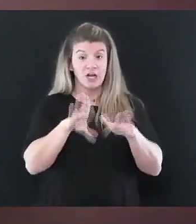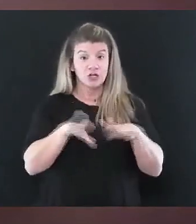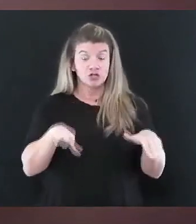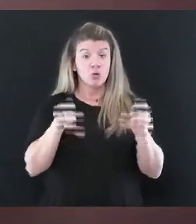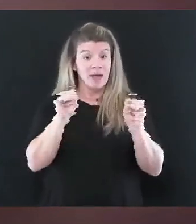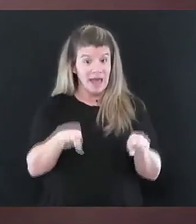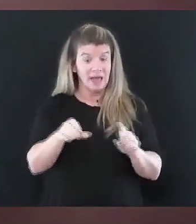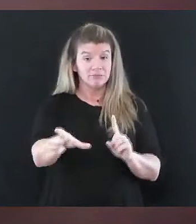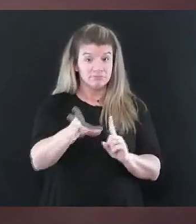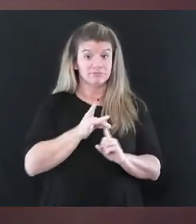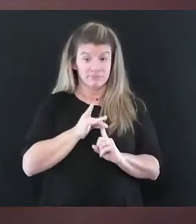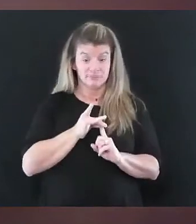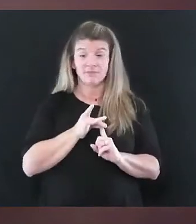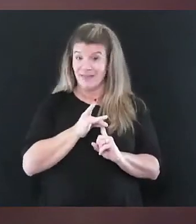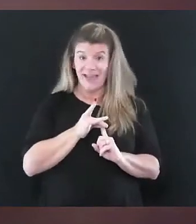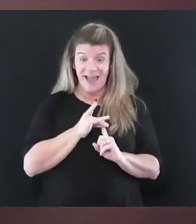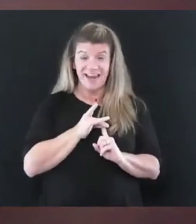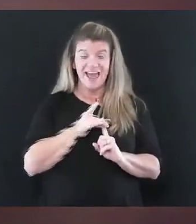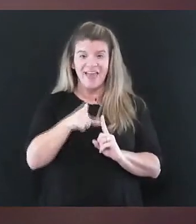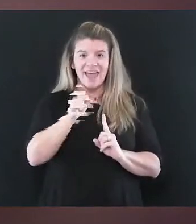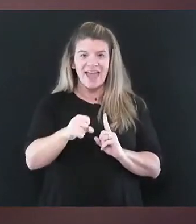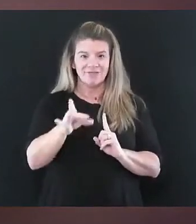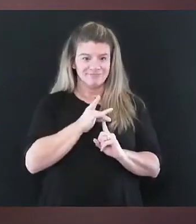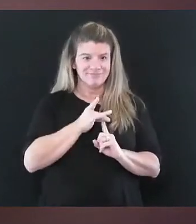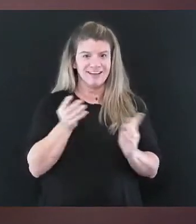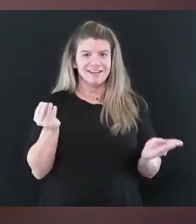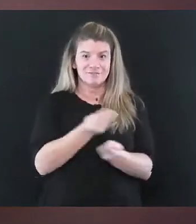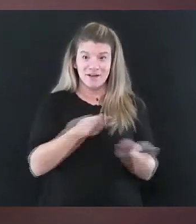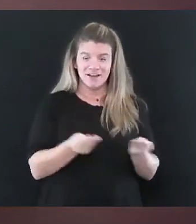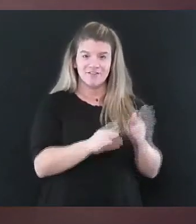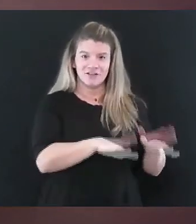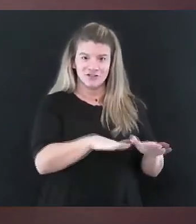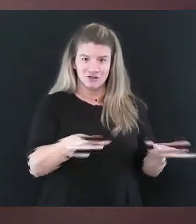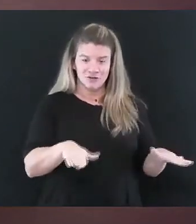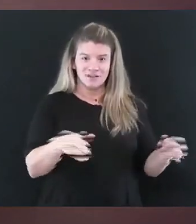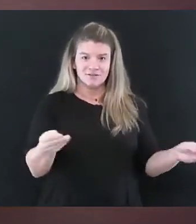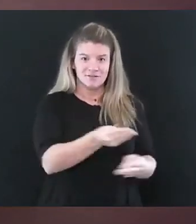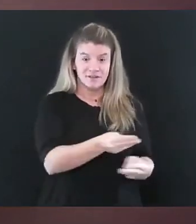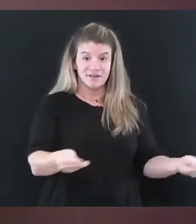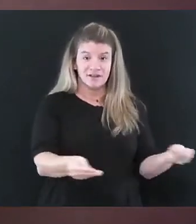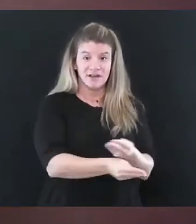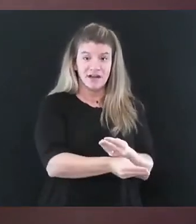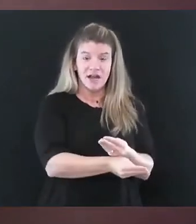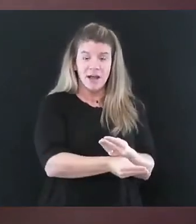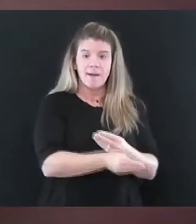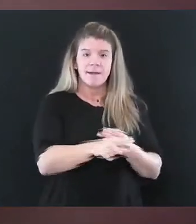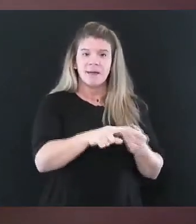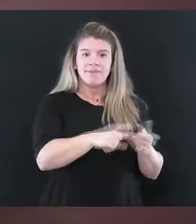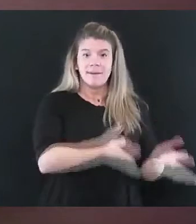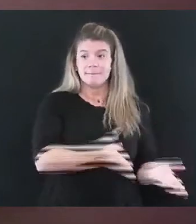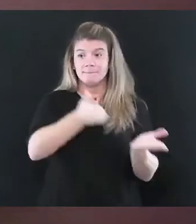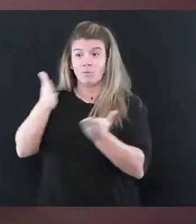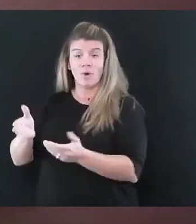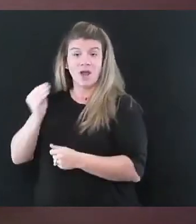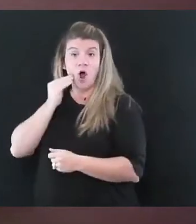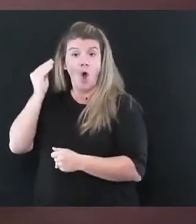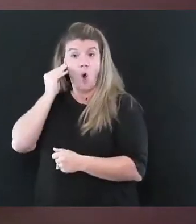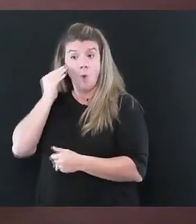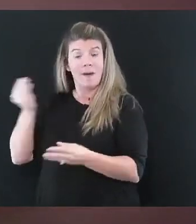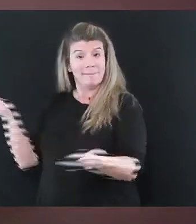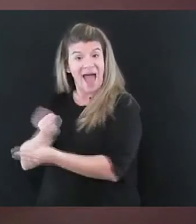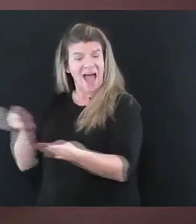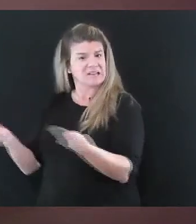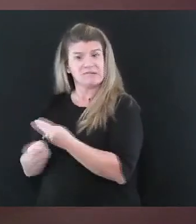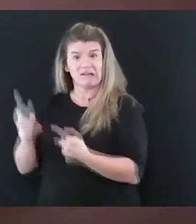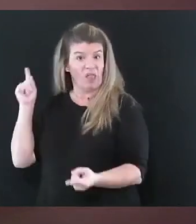spread COVID to other children, that the rate of transmission in houses was lower than the studies in China. It's